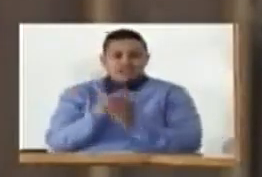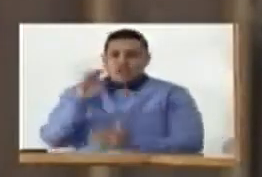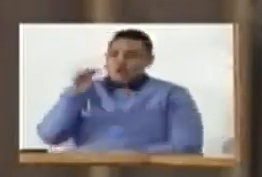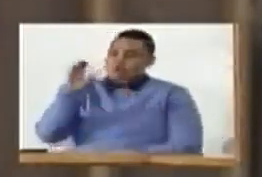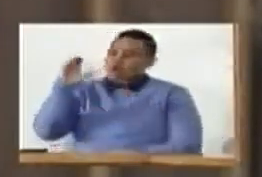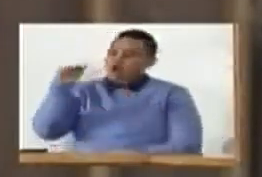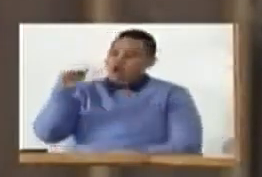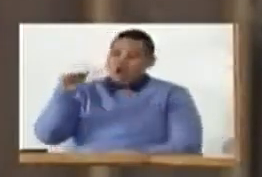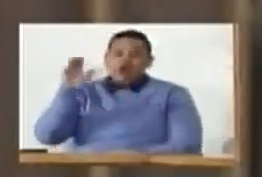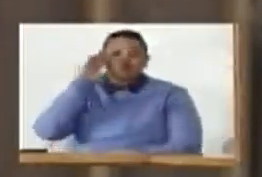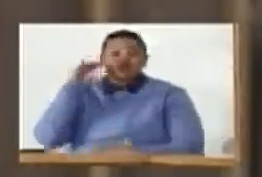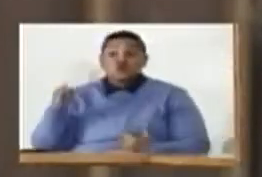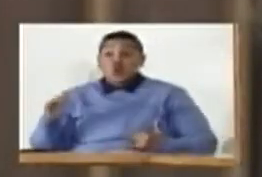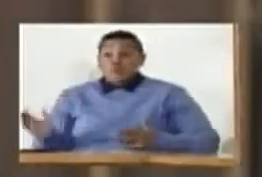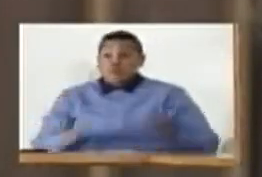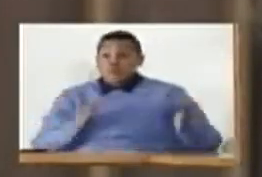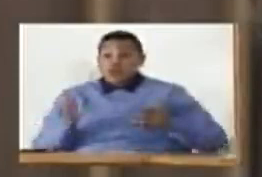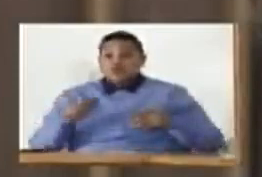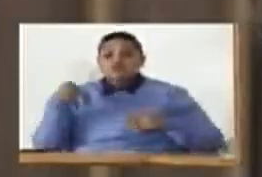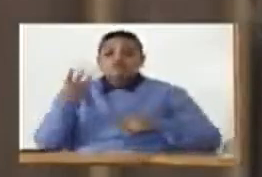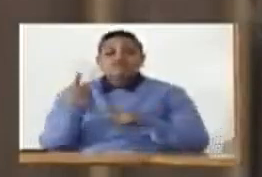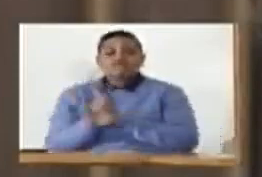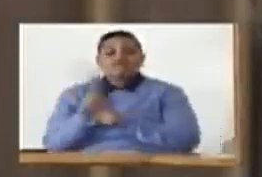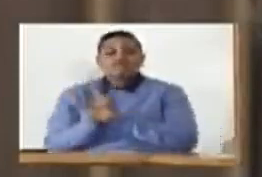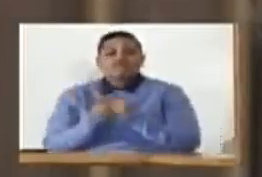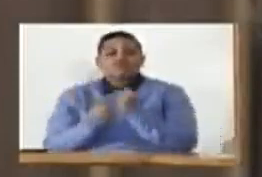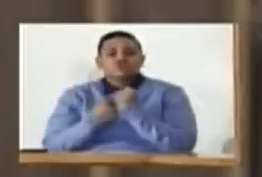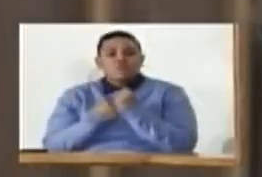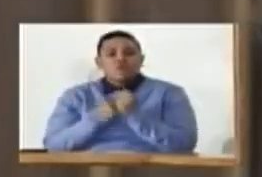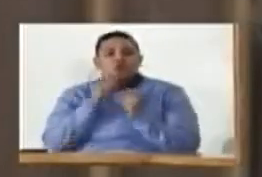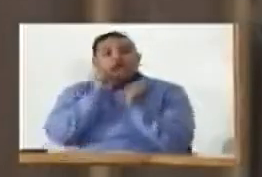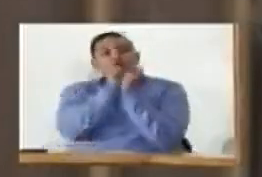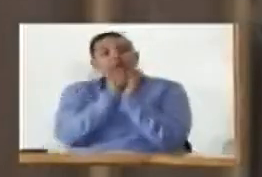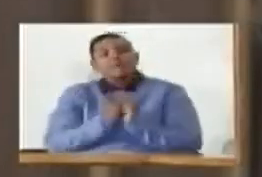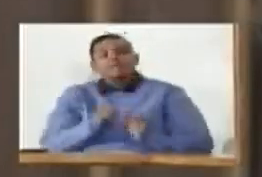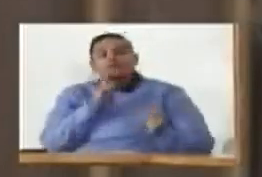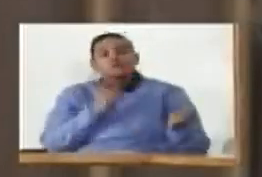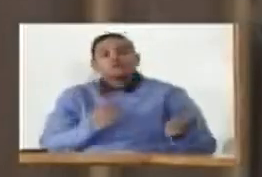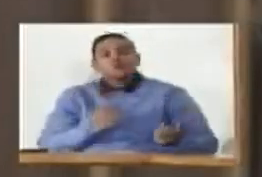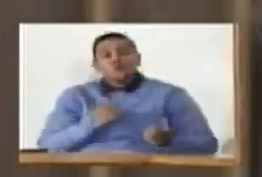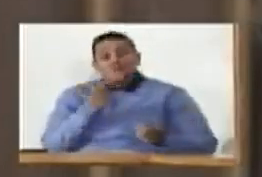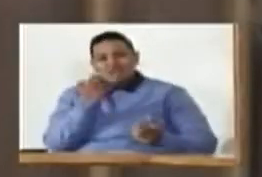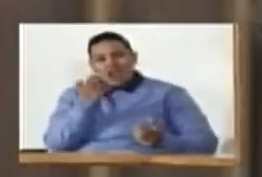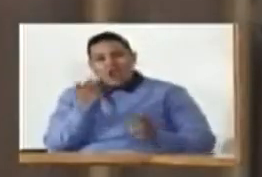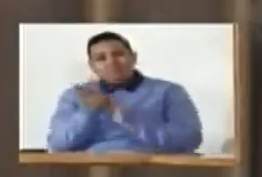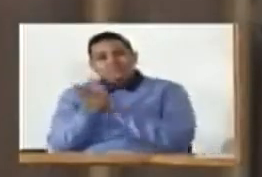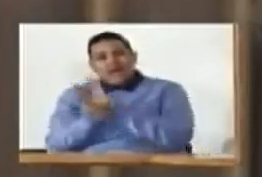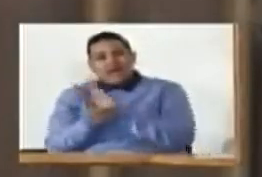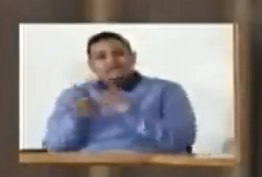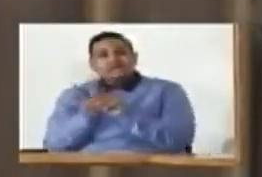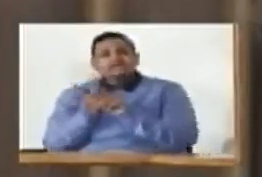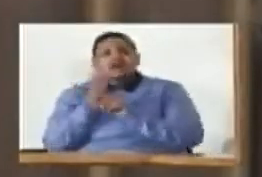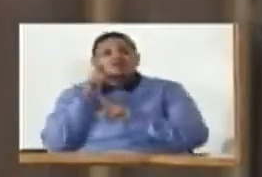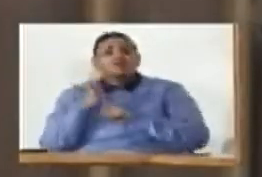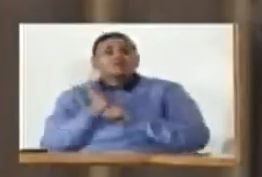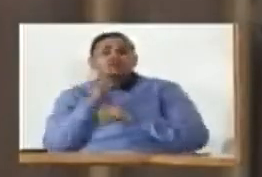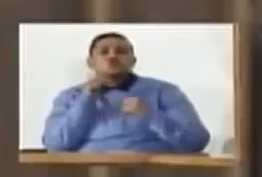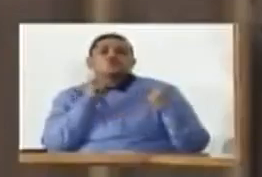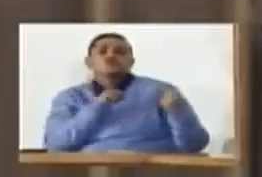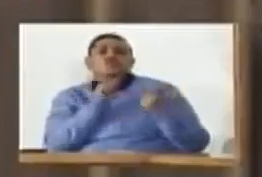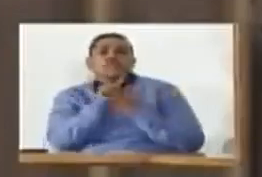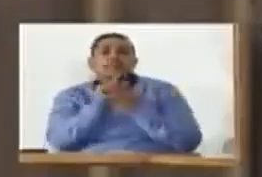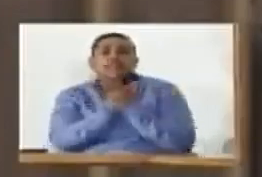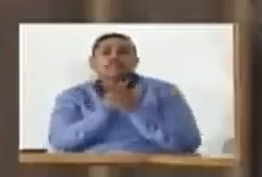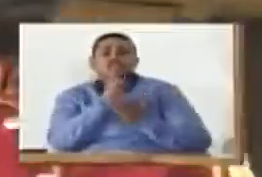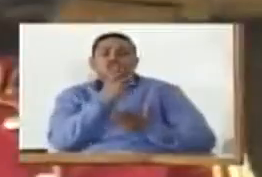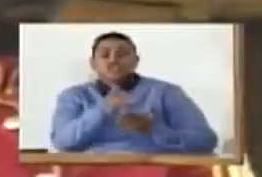prepared to give the necessary support. Amendments to the Firearms Act will be made to strengthen the